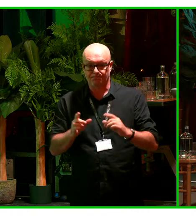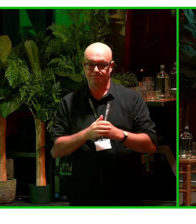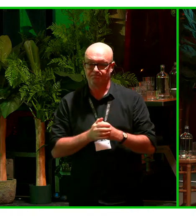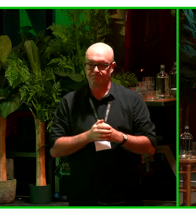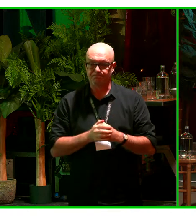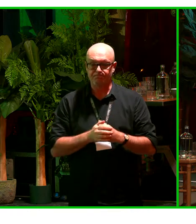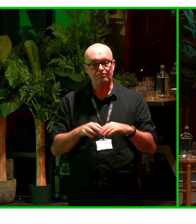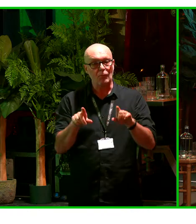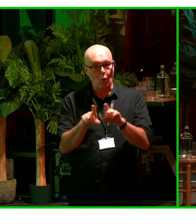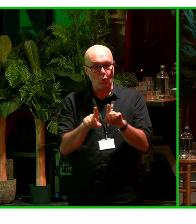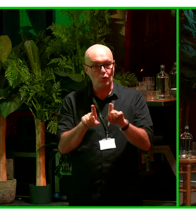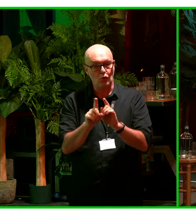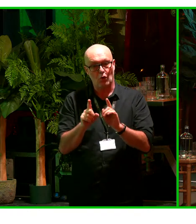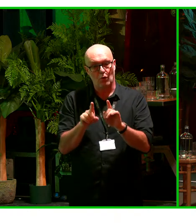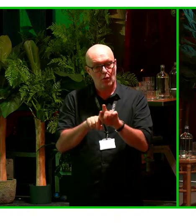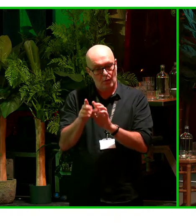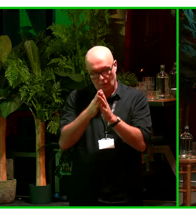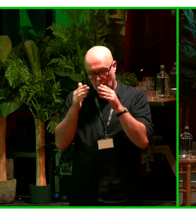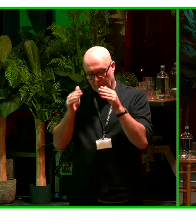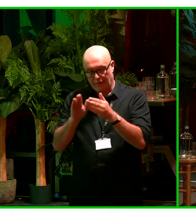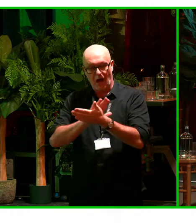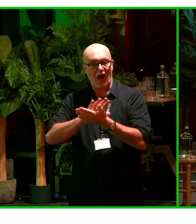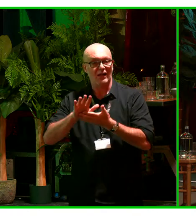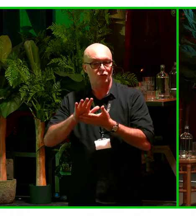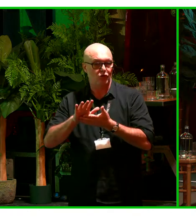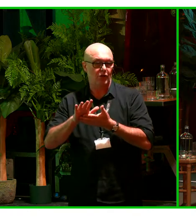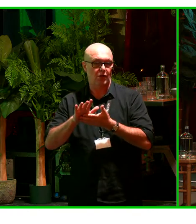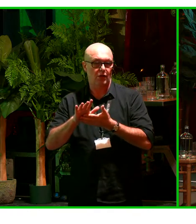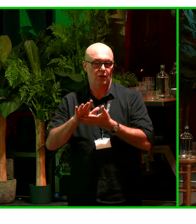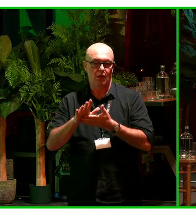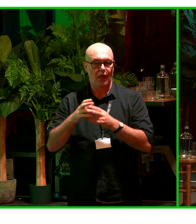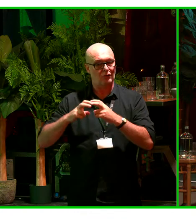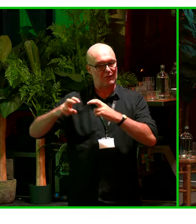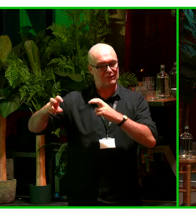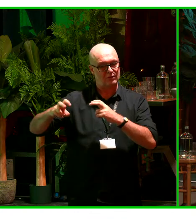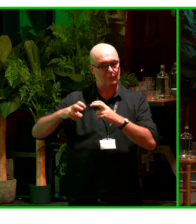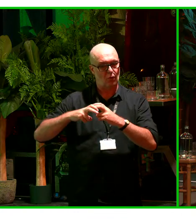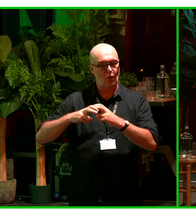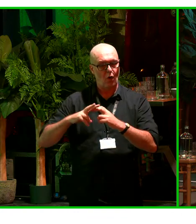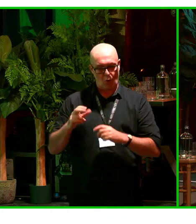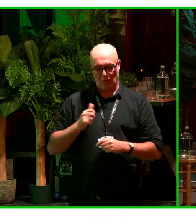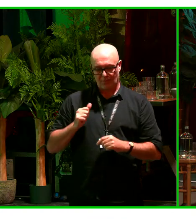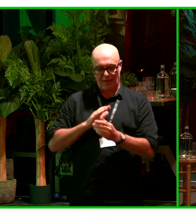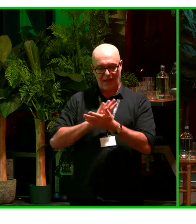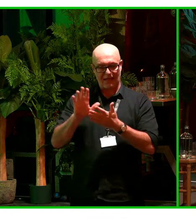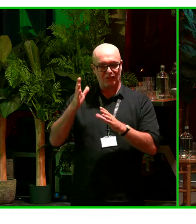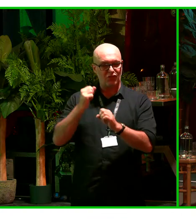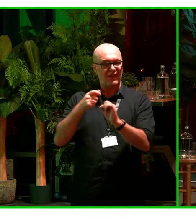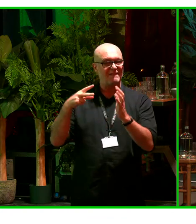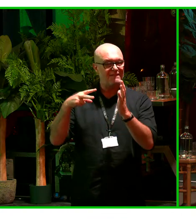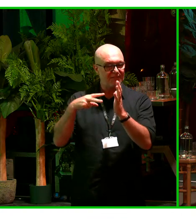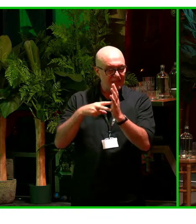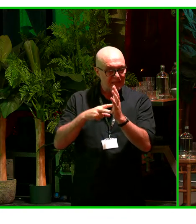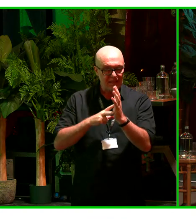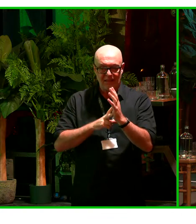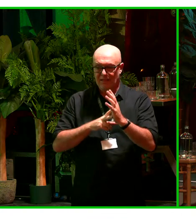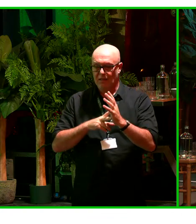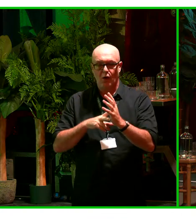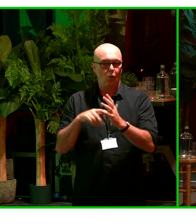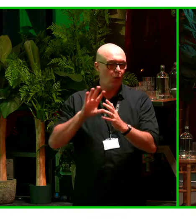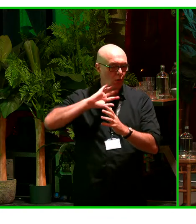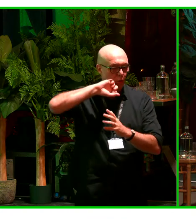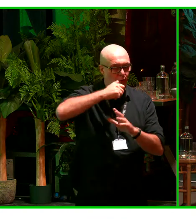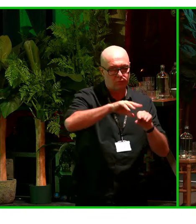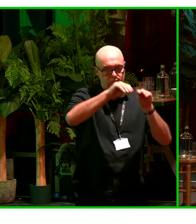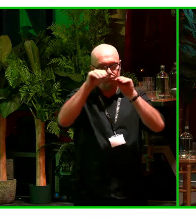at hydrogen transport as well, because we're expecting the HGV vehicles and the buses and that sort of thing to go to hydrogen. And